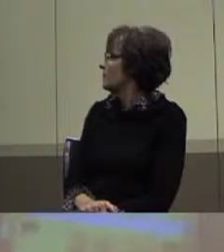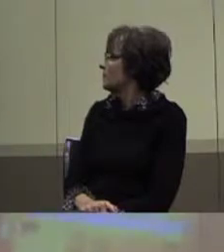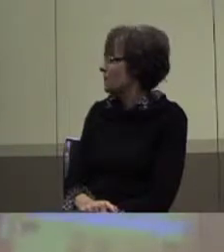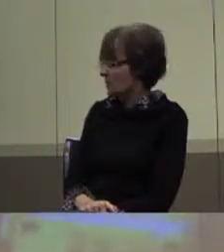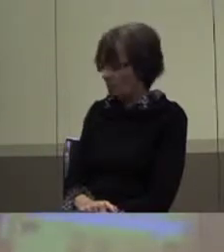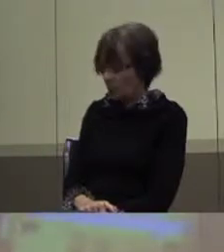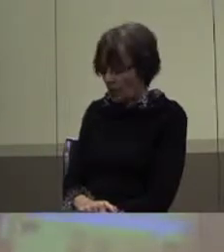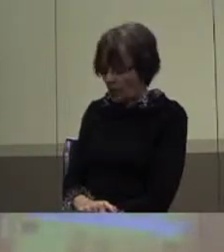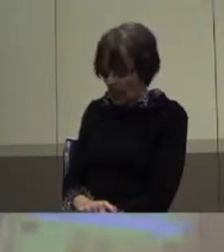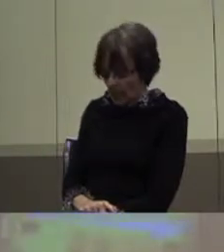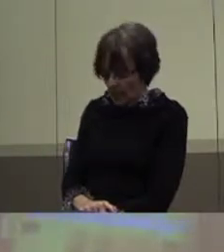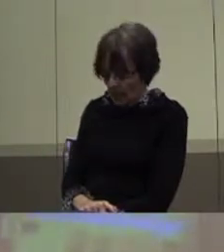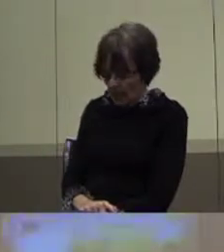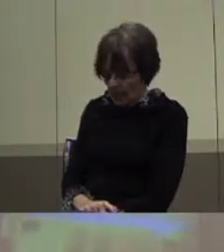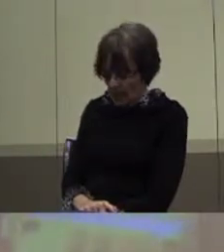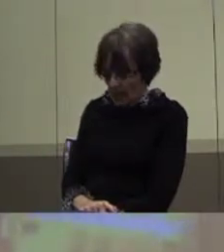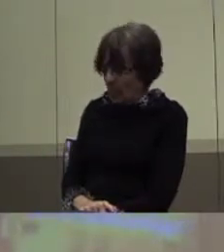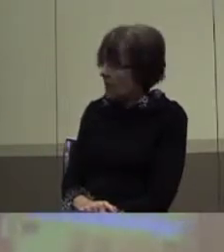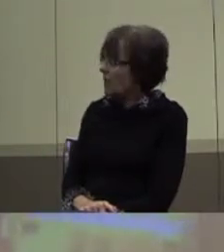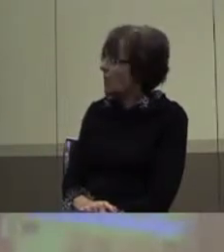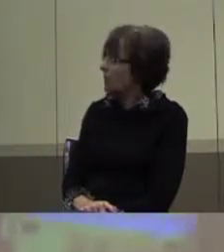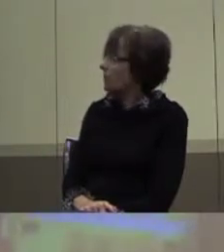Cross your legs, please.